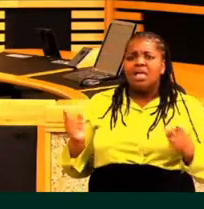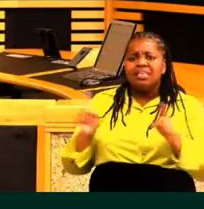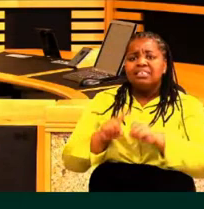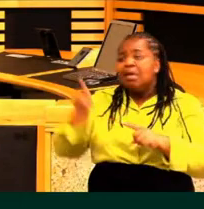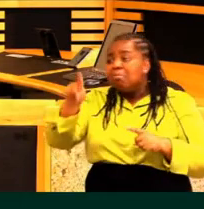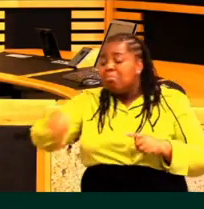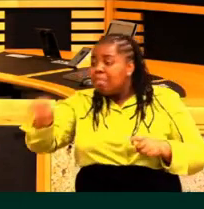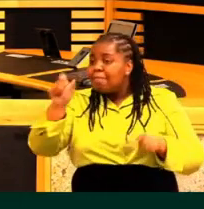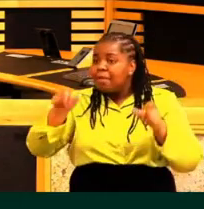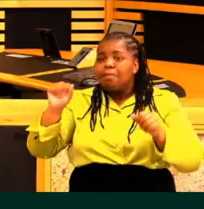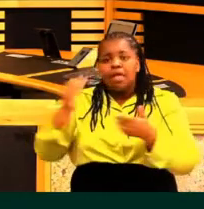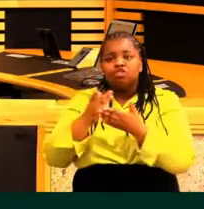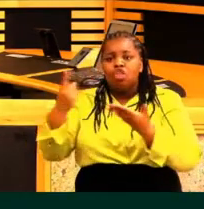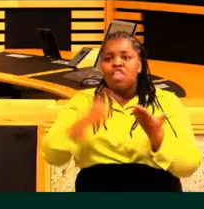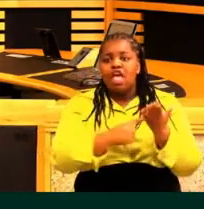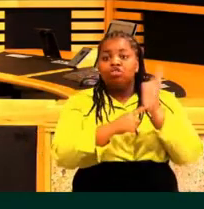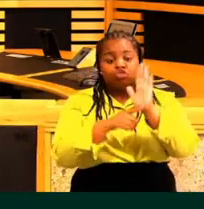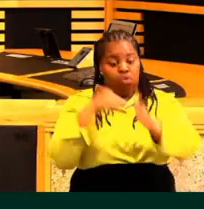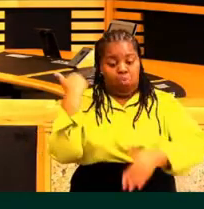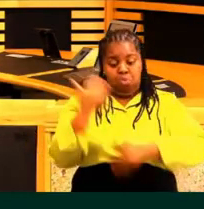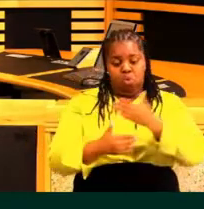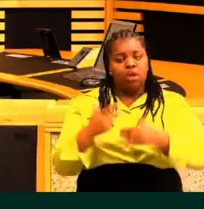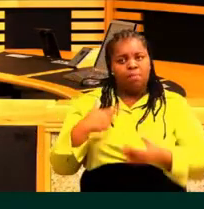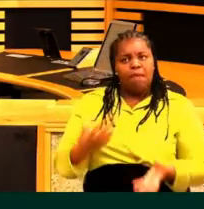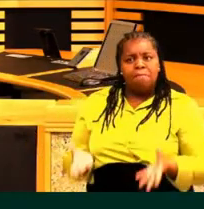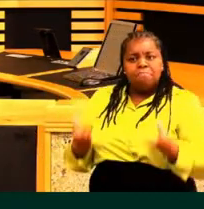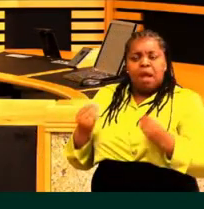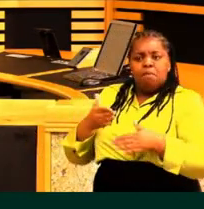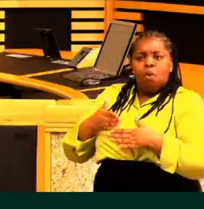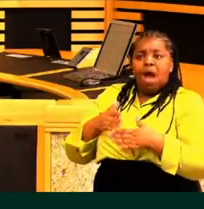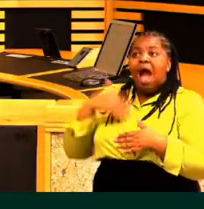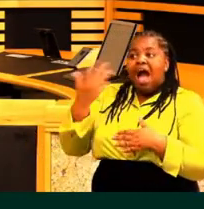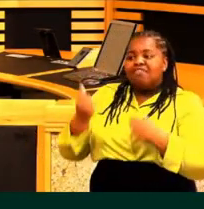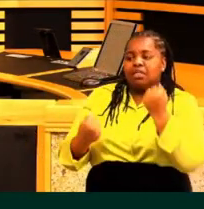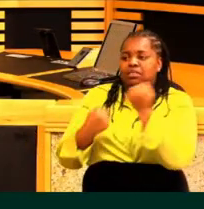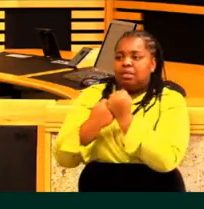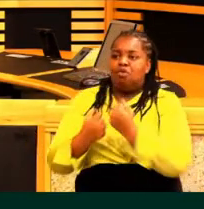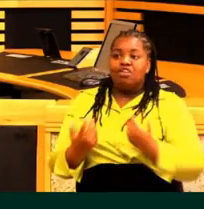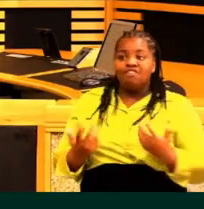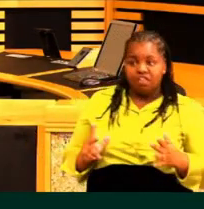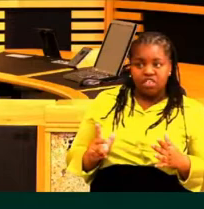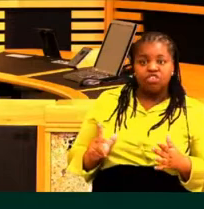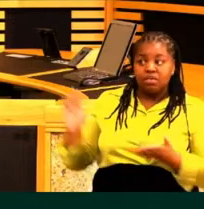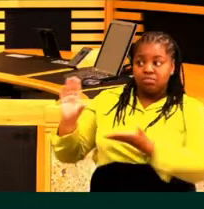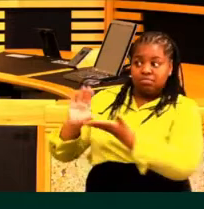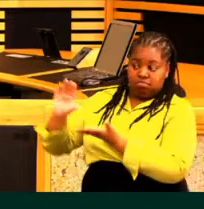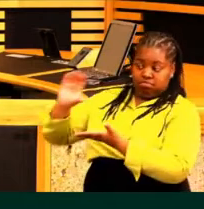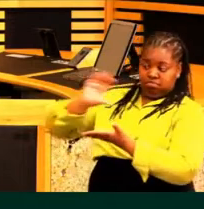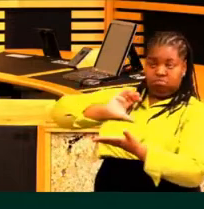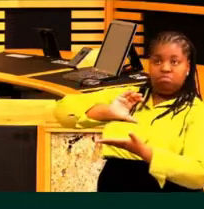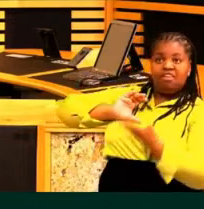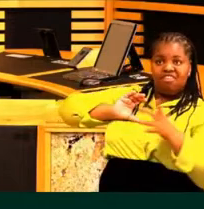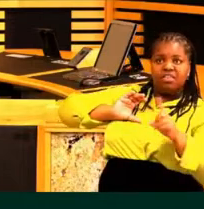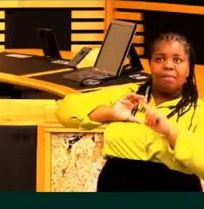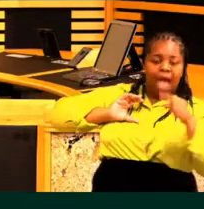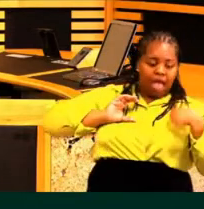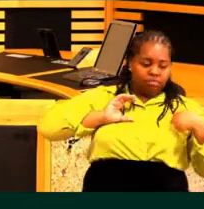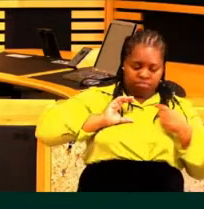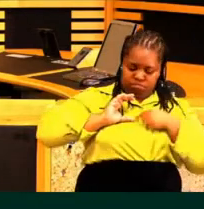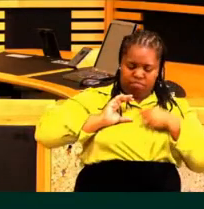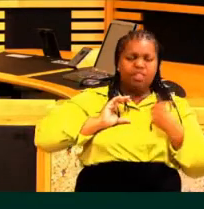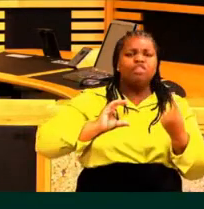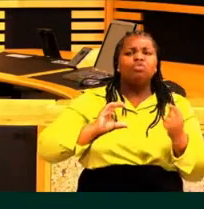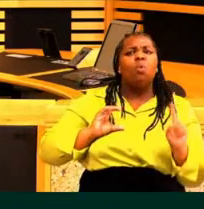they have to showcase the progress they have made after the support from the state and this could be true quarterly newsletter